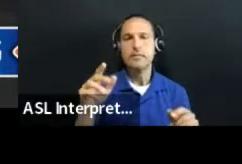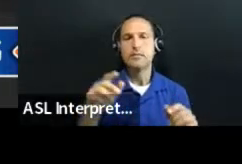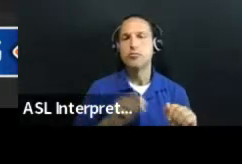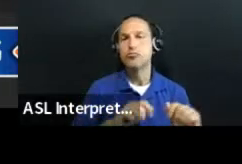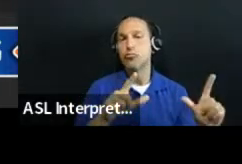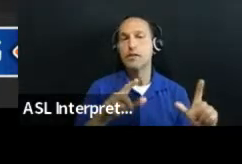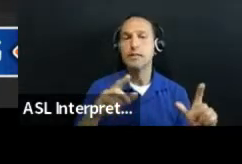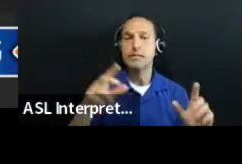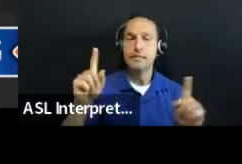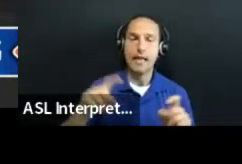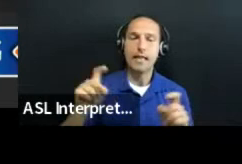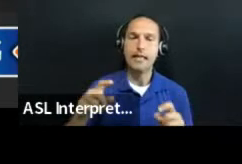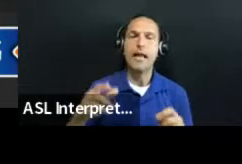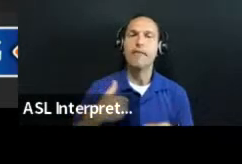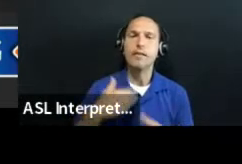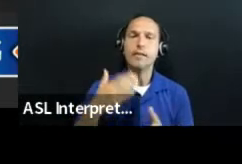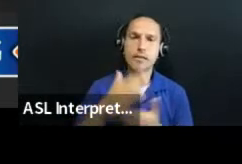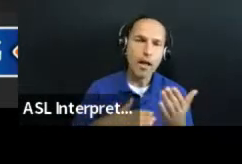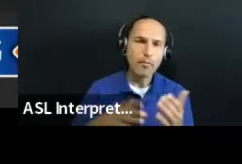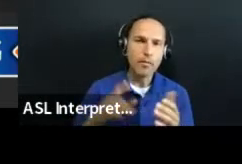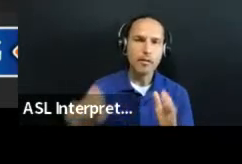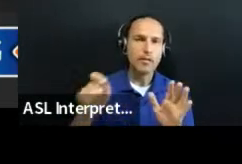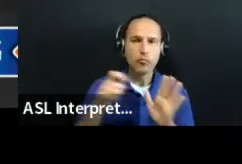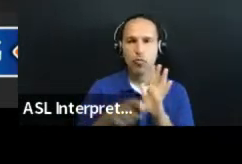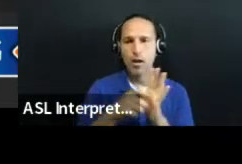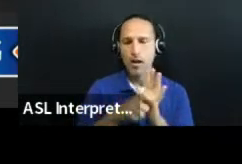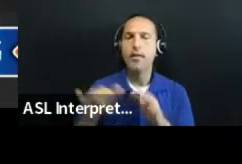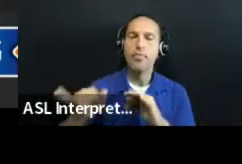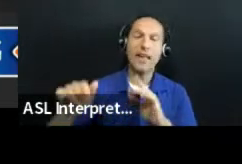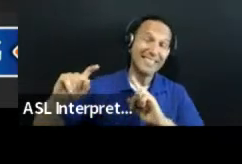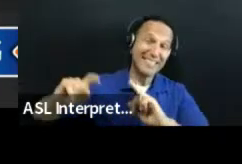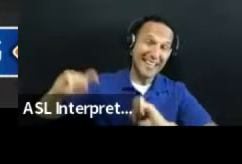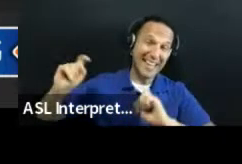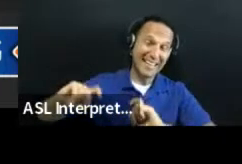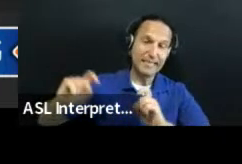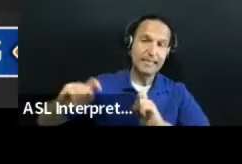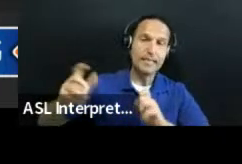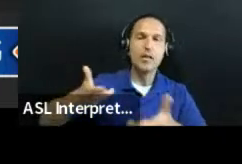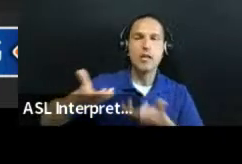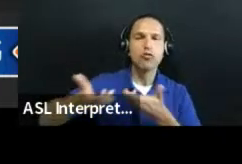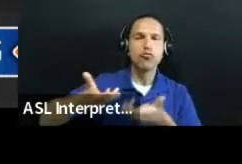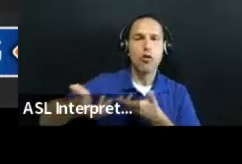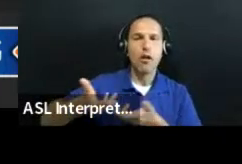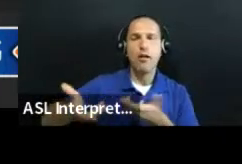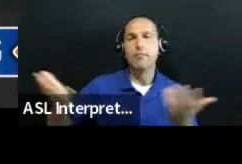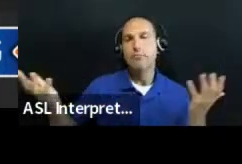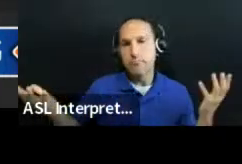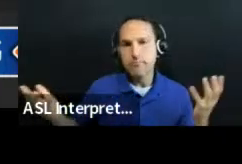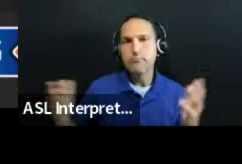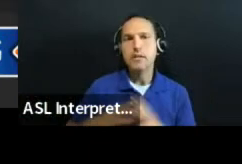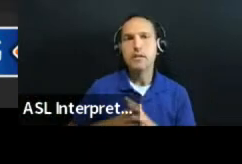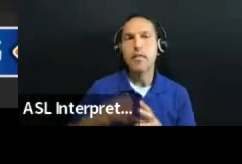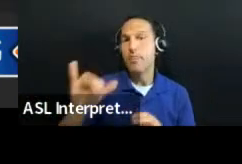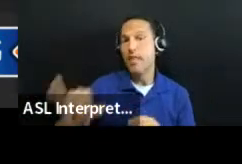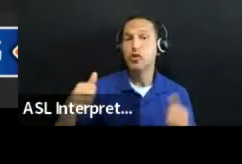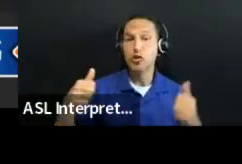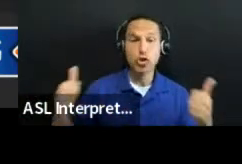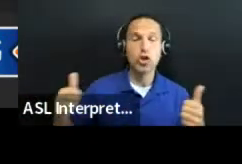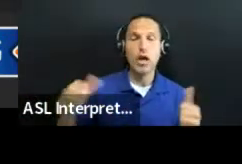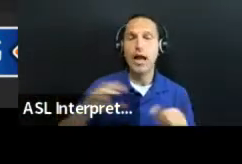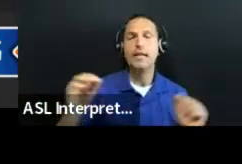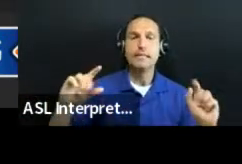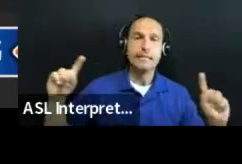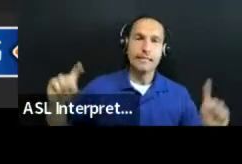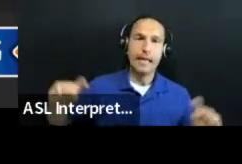there's unit tests that need to be written. Testing interactively is good, and